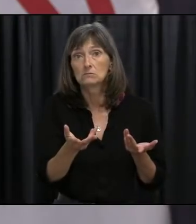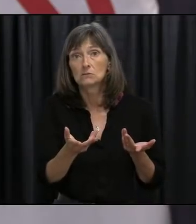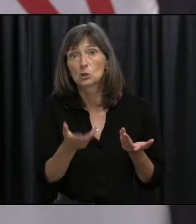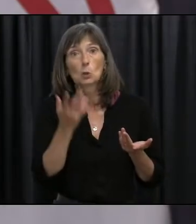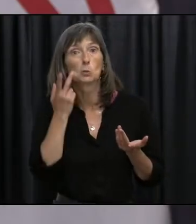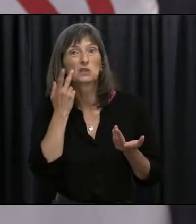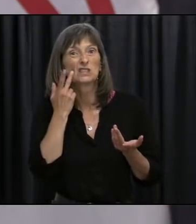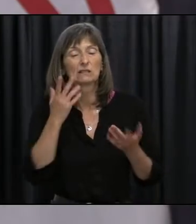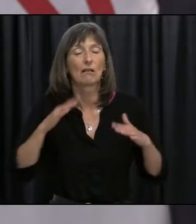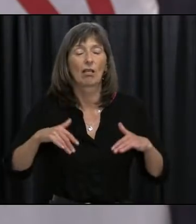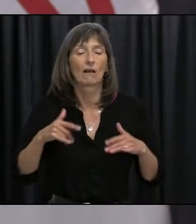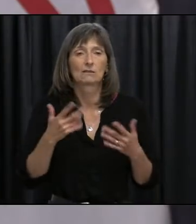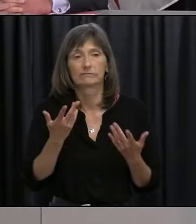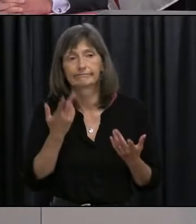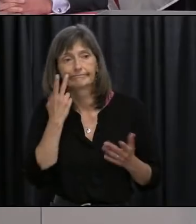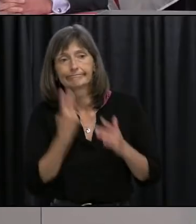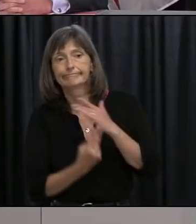this year.